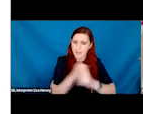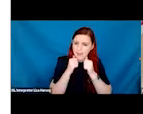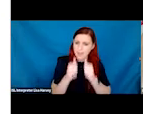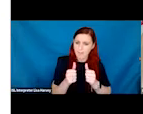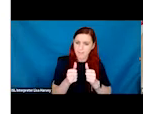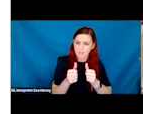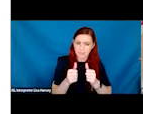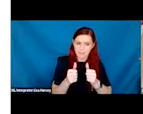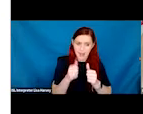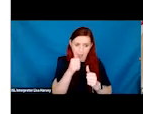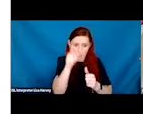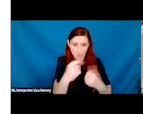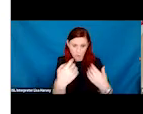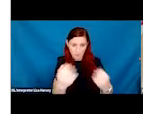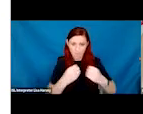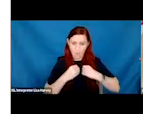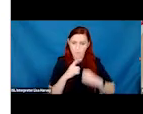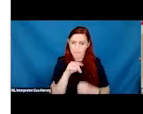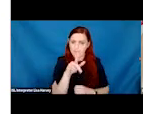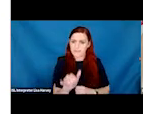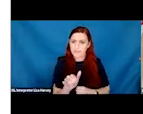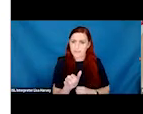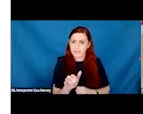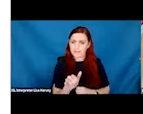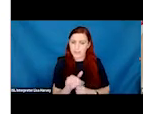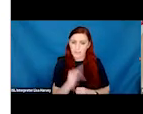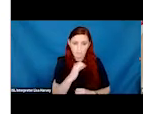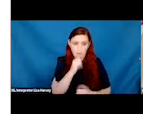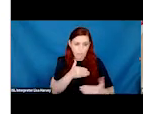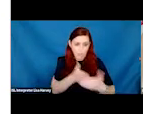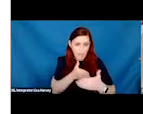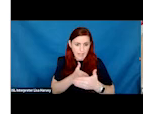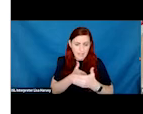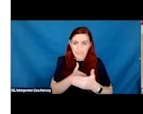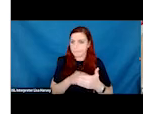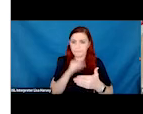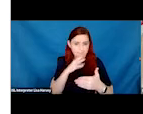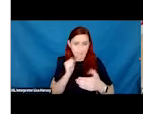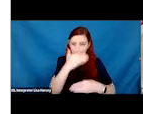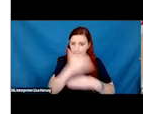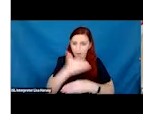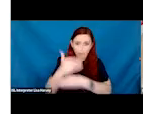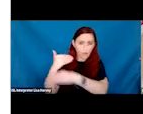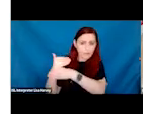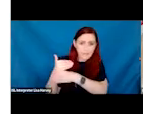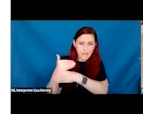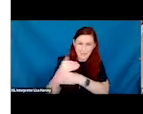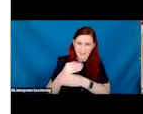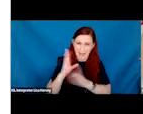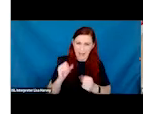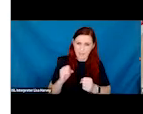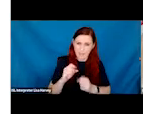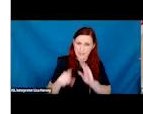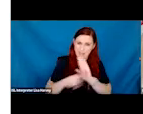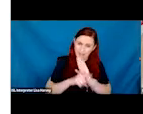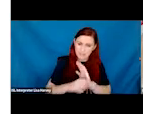dignity. Inaccessible environments create disabling barriers, which have a significant impact on the lives and